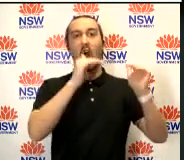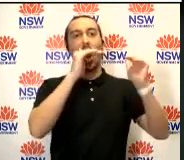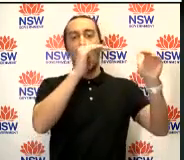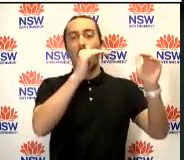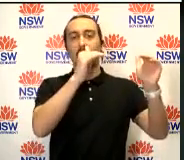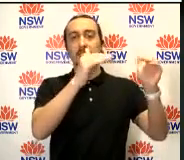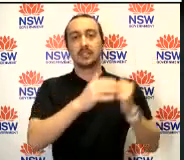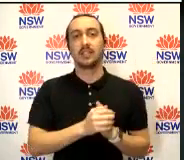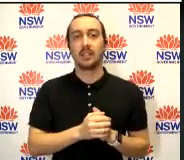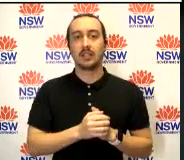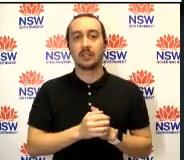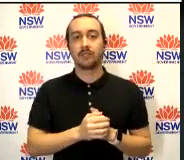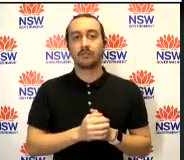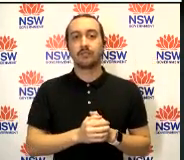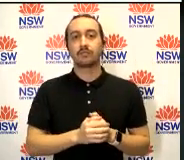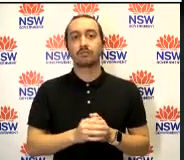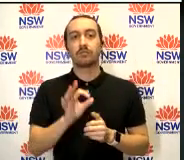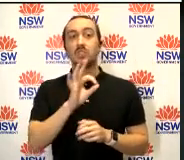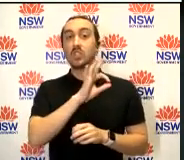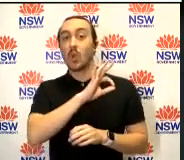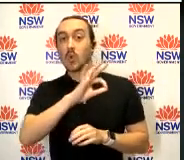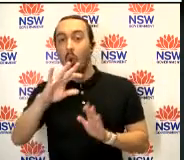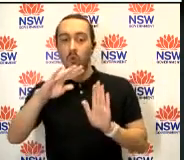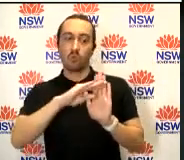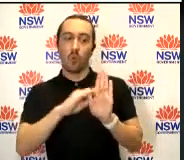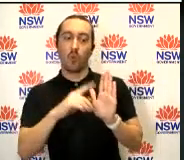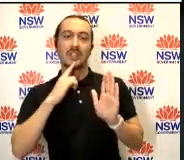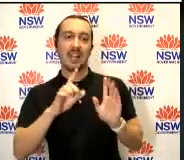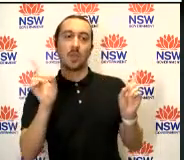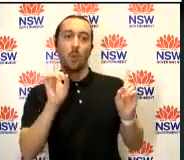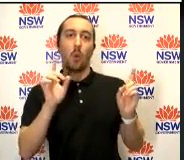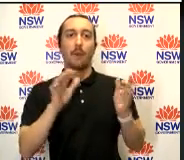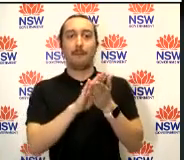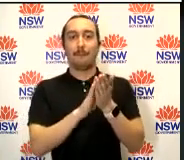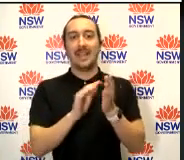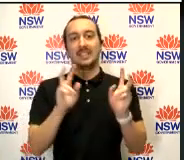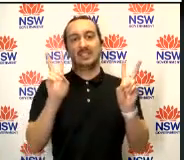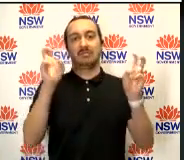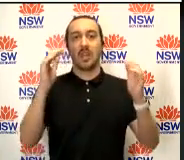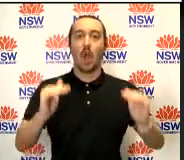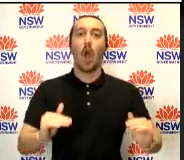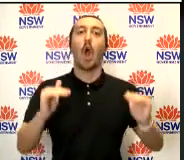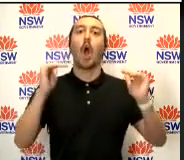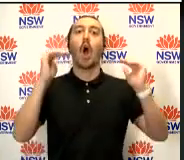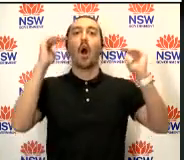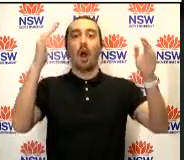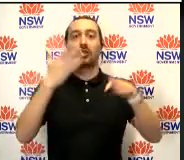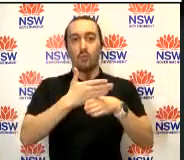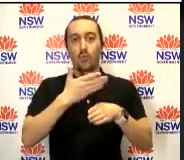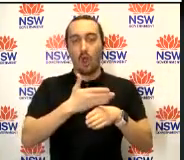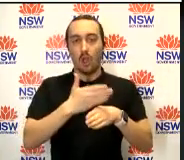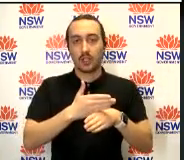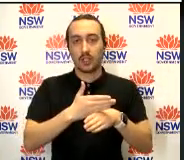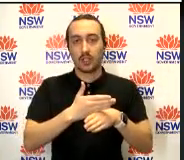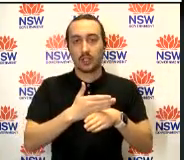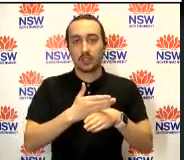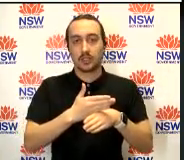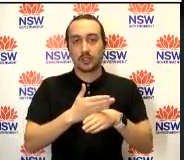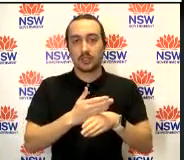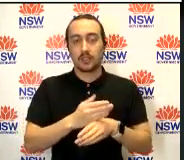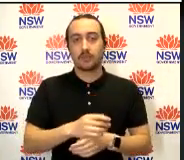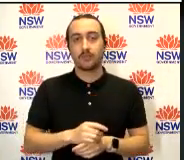height limit that establishes working at heights. The test is that applied is if a